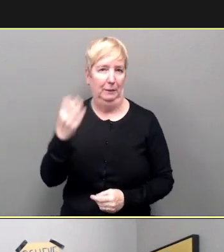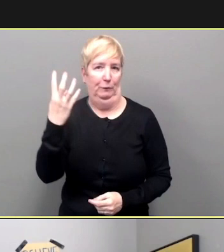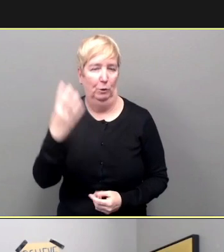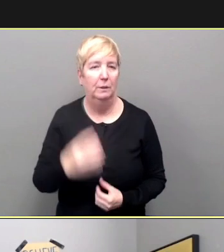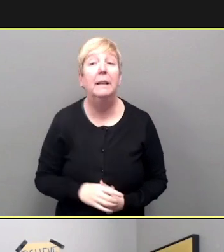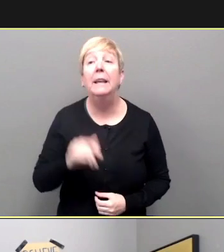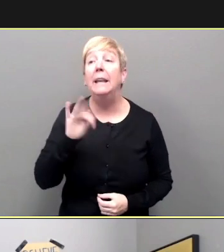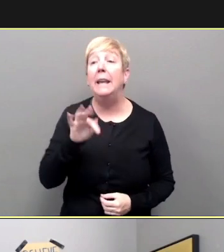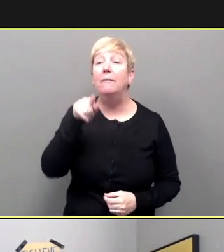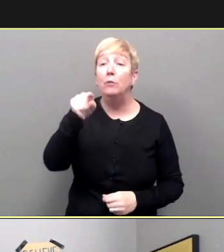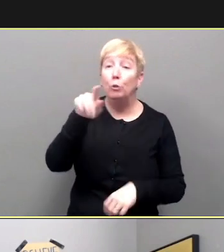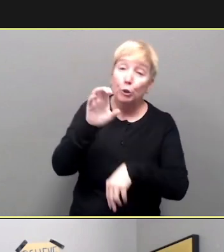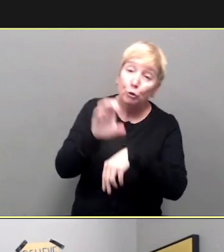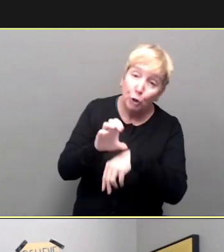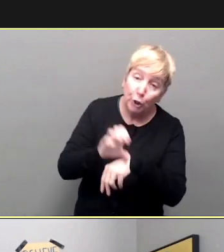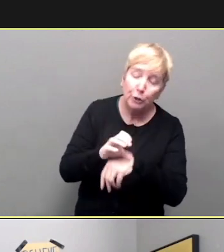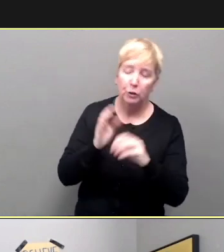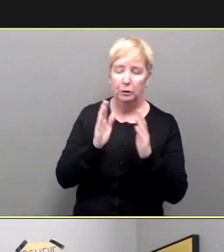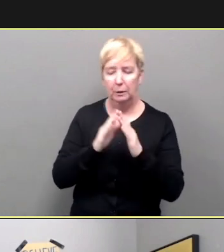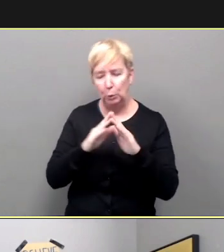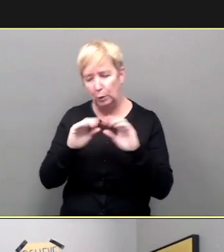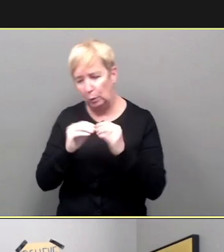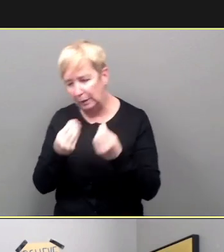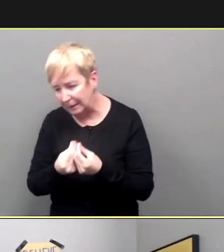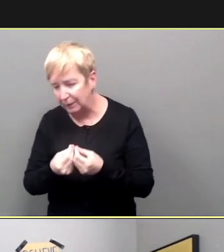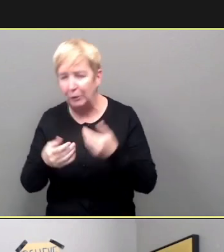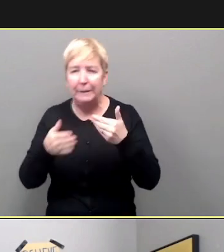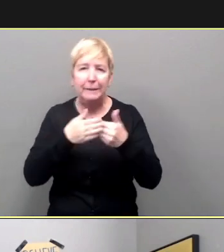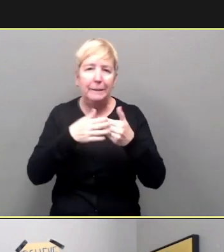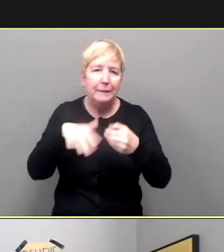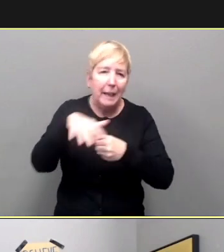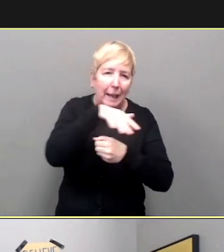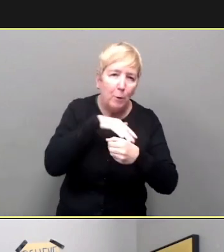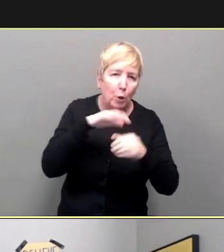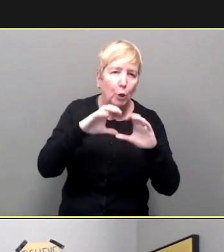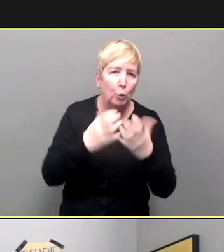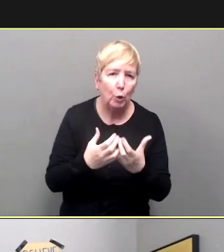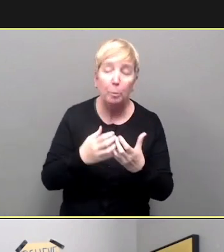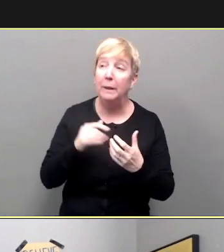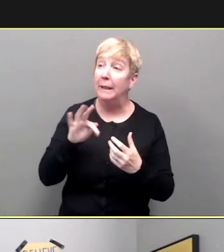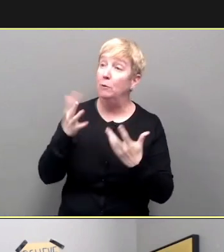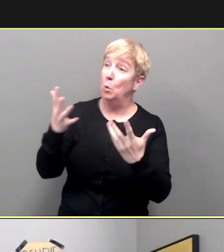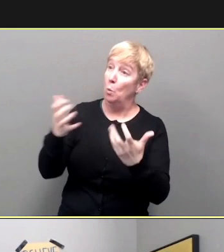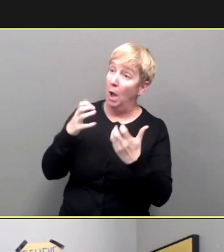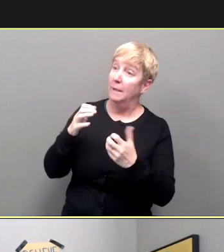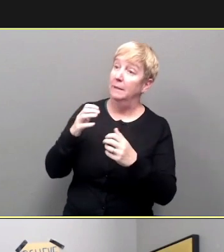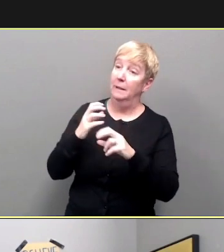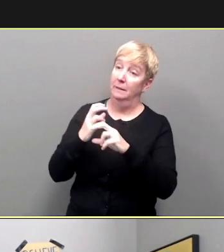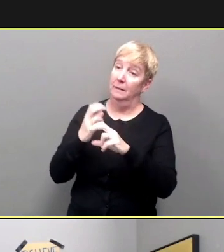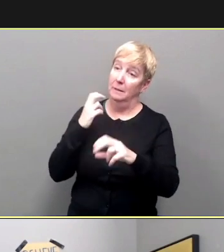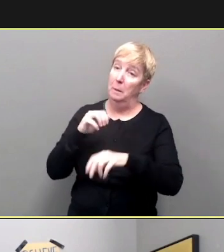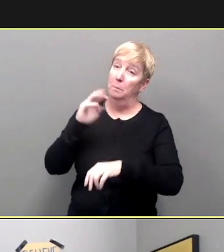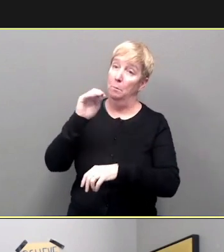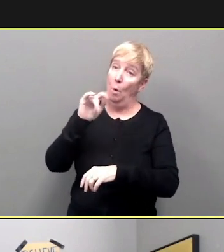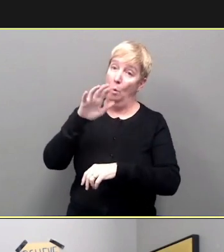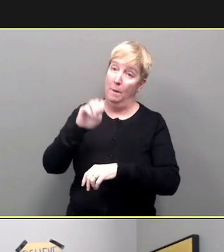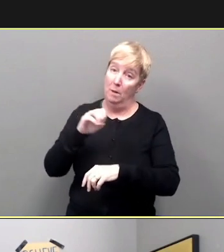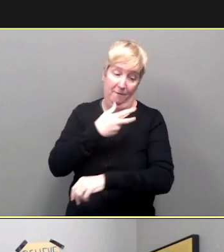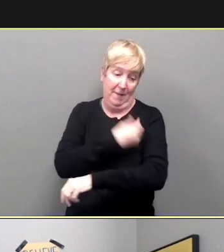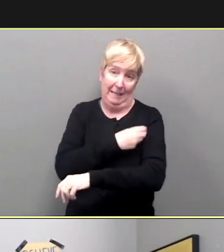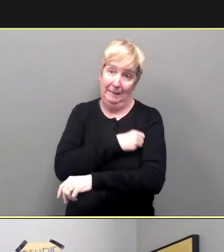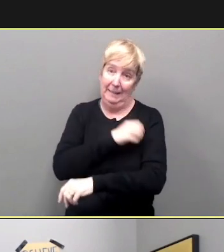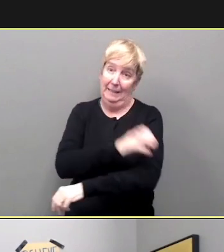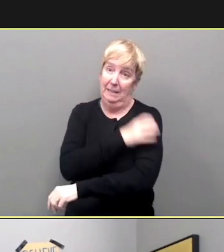community organization, a neighborhood group, or any group that wants to get a mobile vaccine clinic, you can actually request our